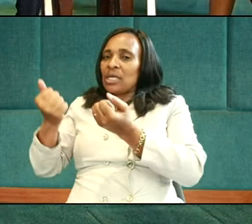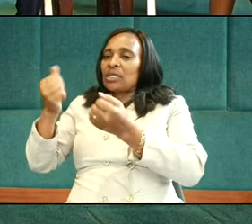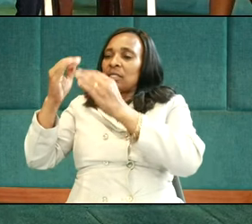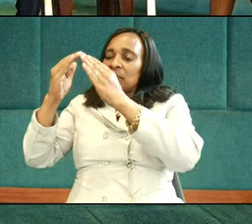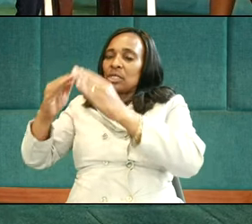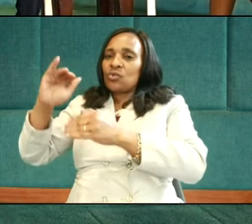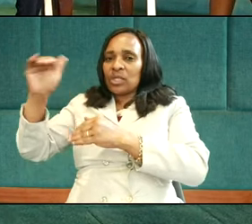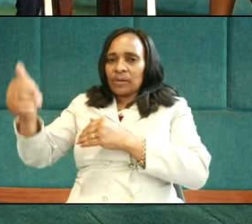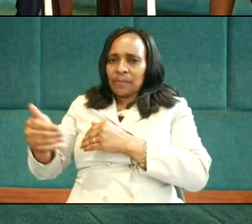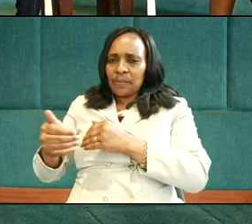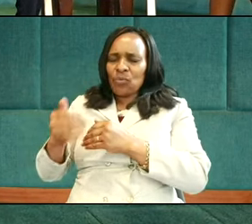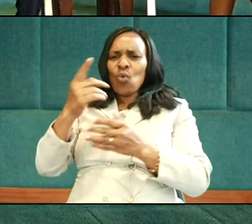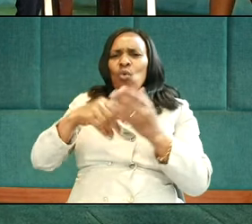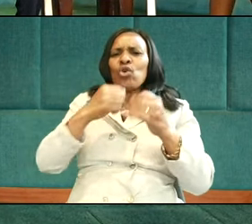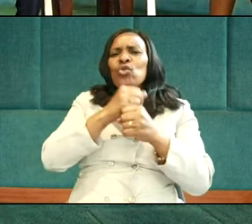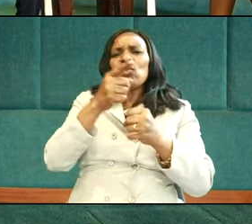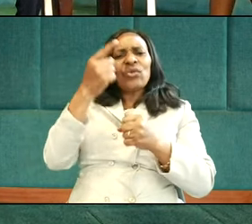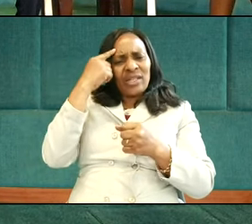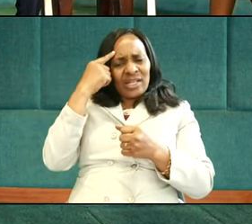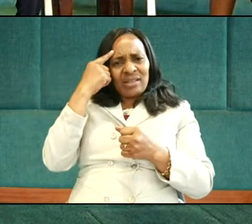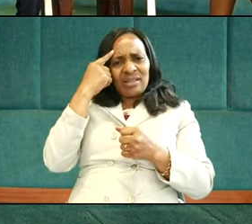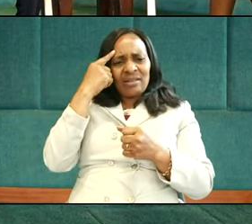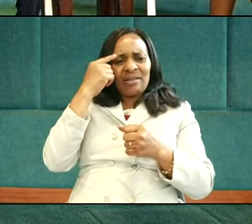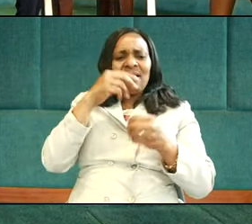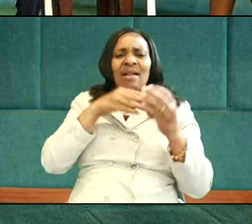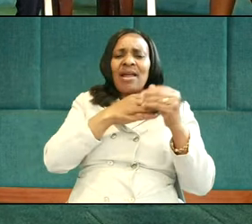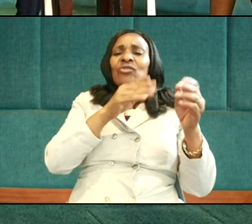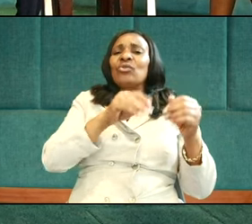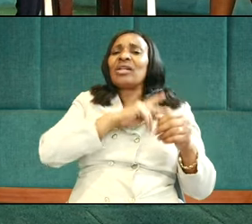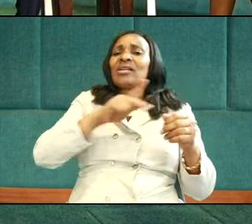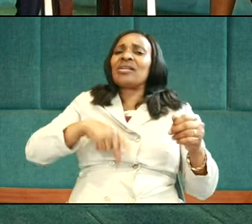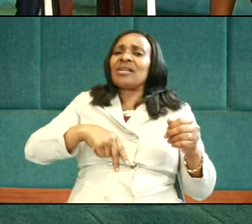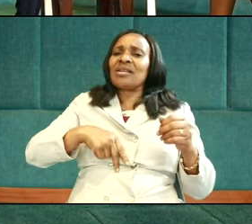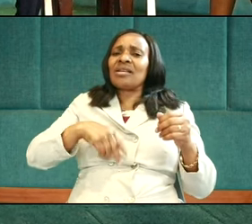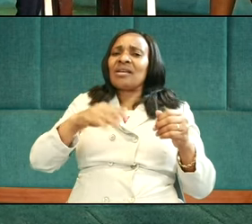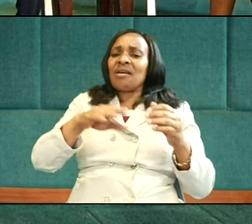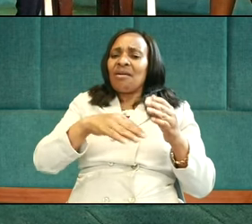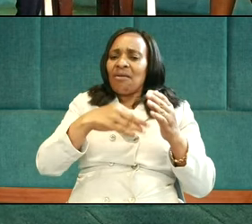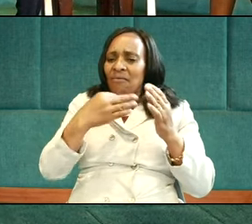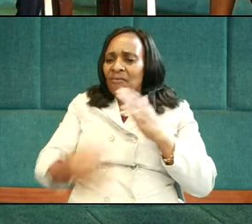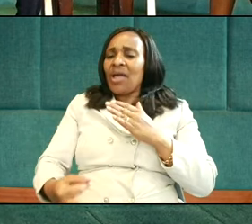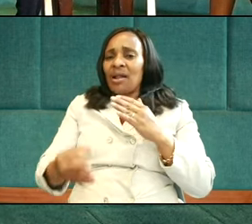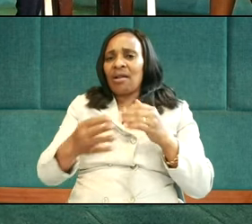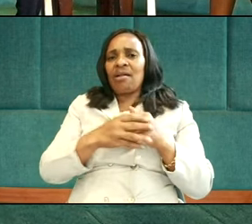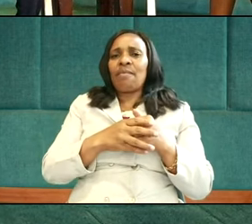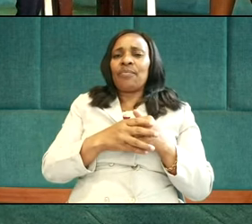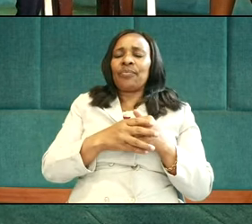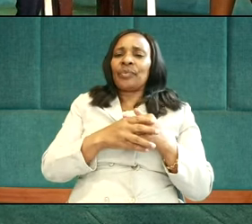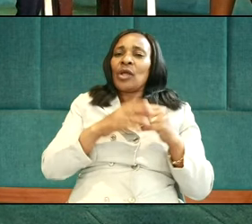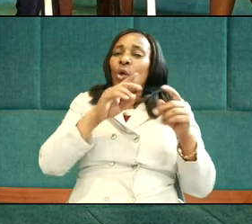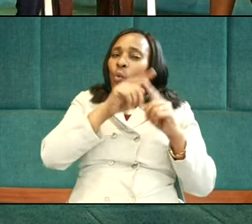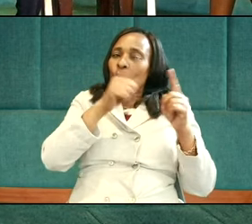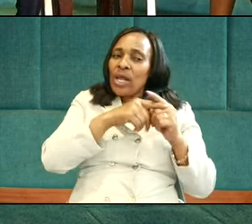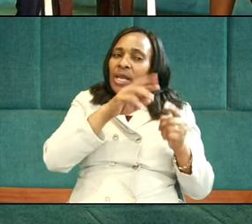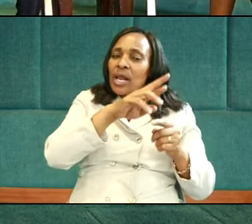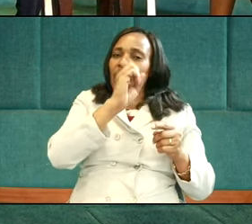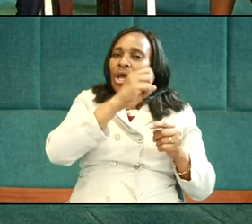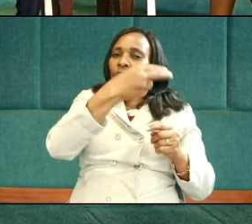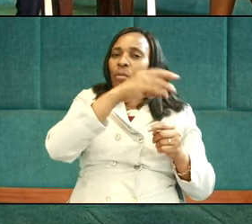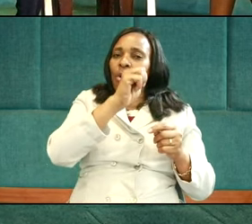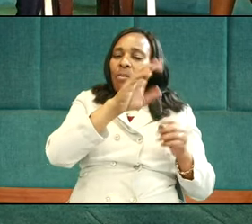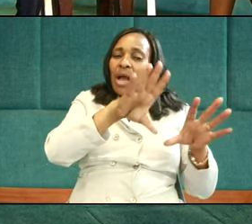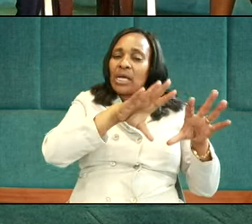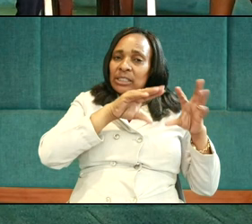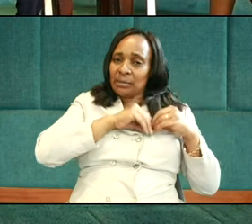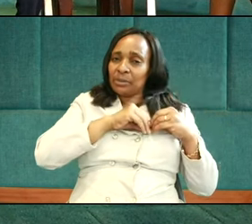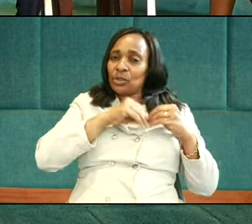to Rehoboam's collapse? Now, when Rehoboam accepted what he was told by the